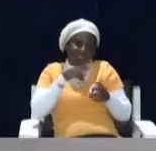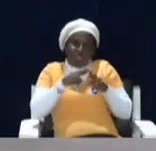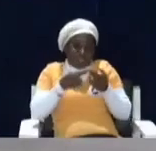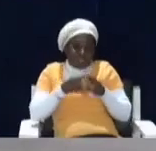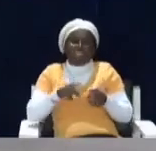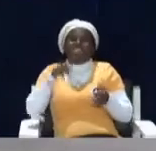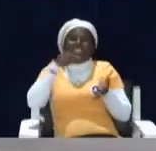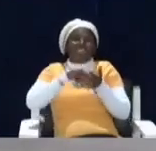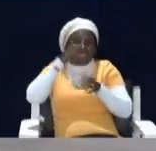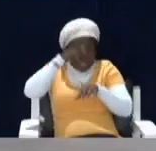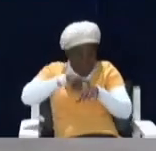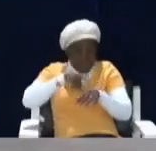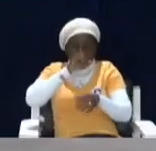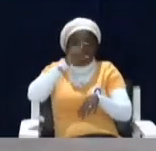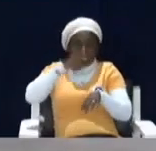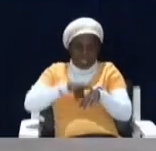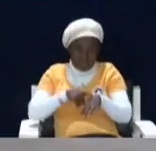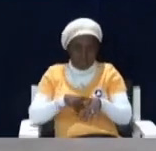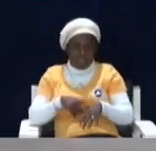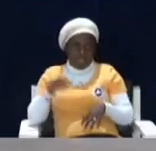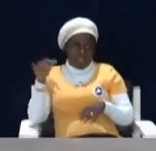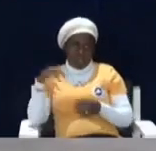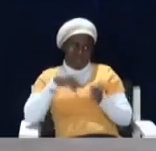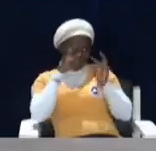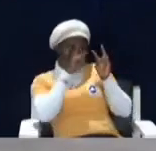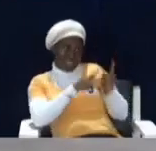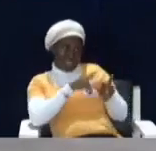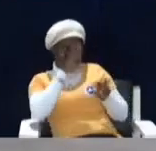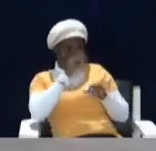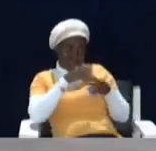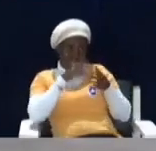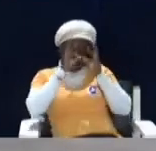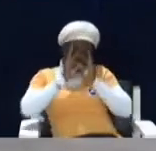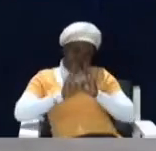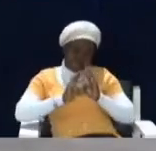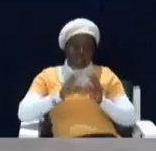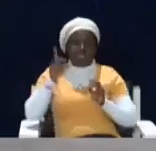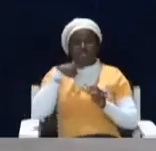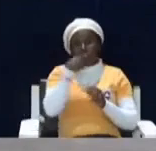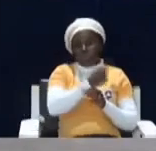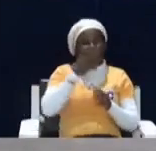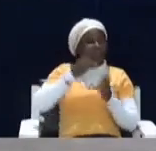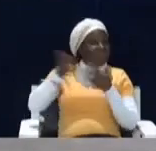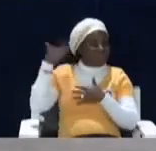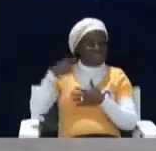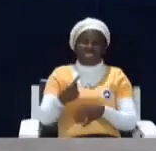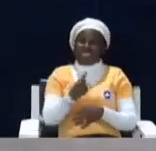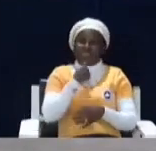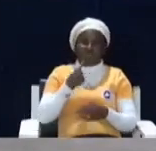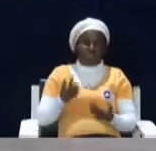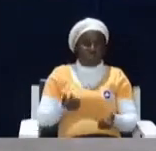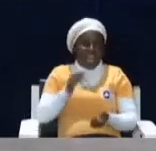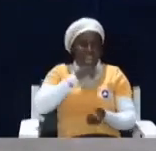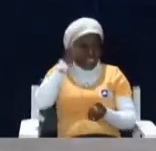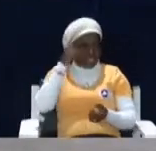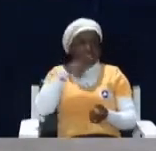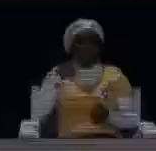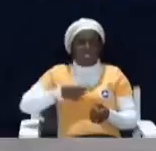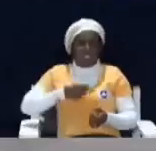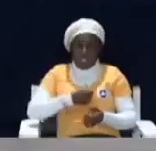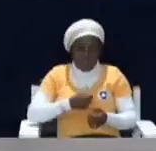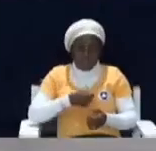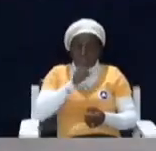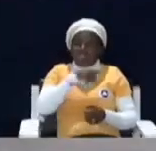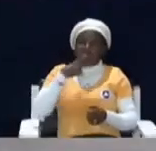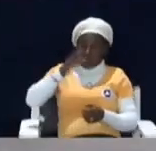"This time is the time." I looked at him and I broke down. I told him of my past relationship. I thought he's going to sympathize with me. But he